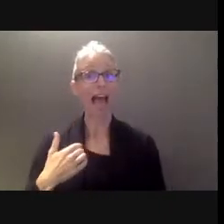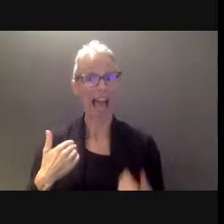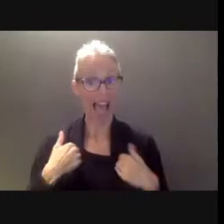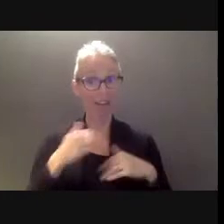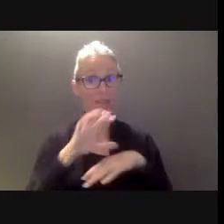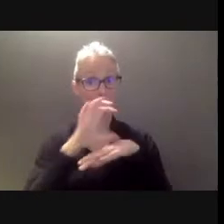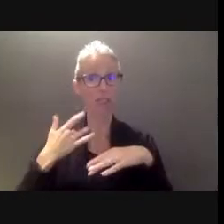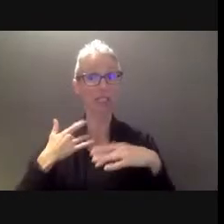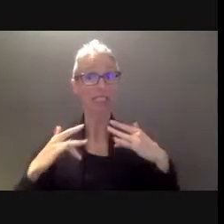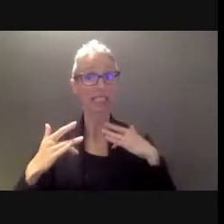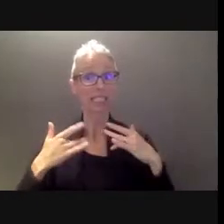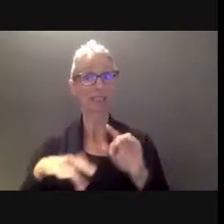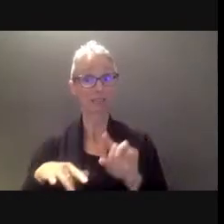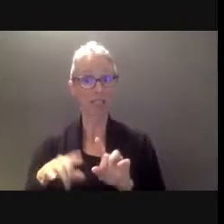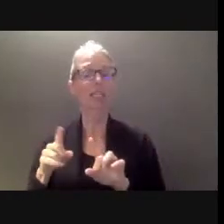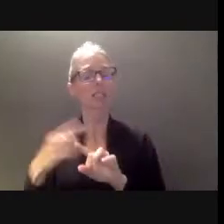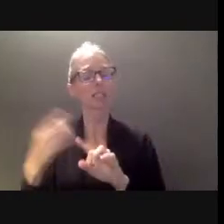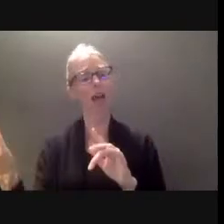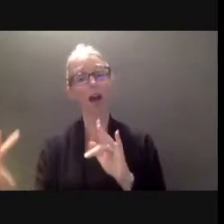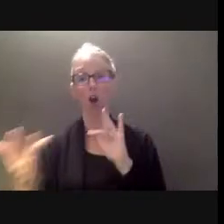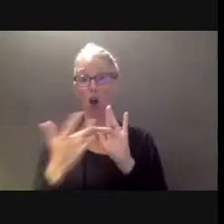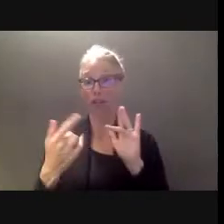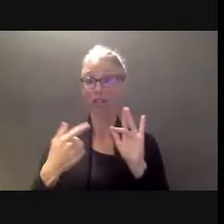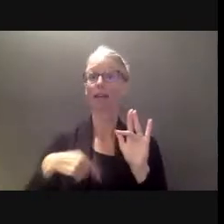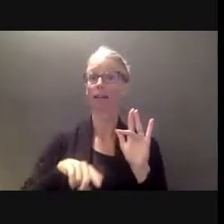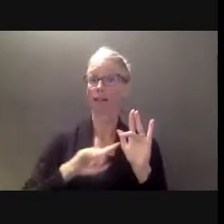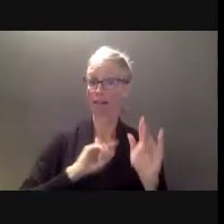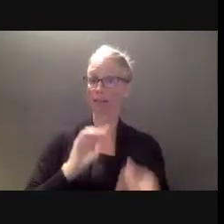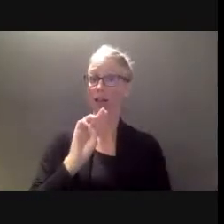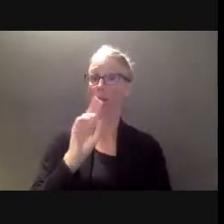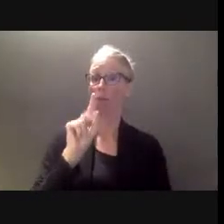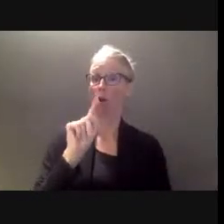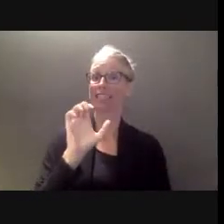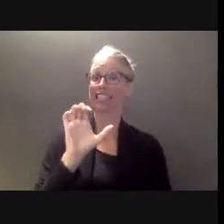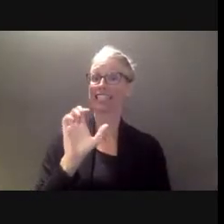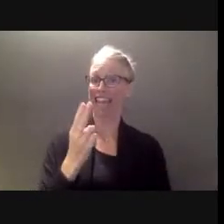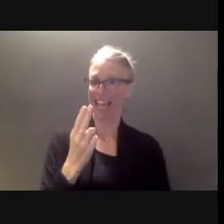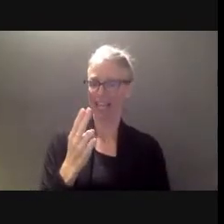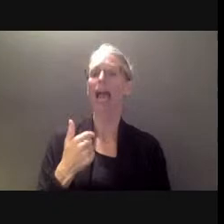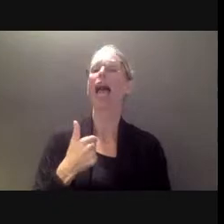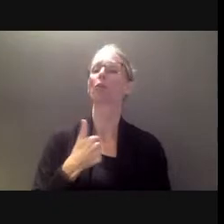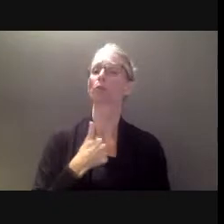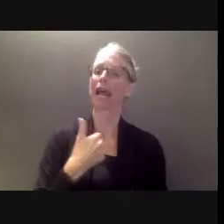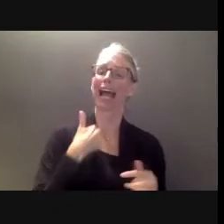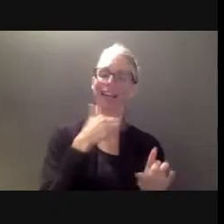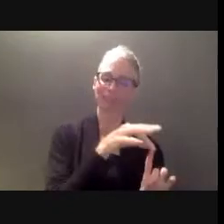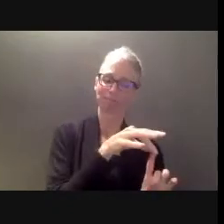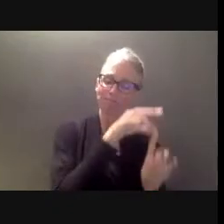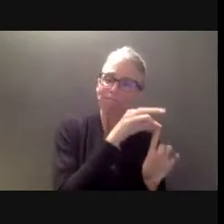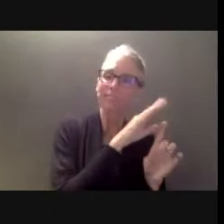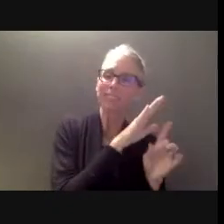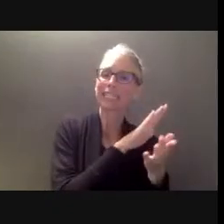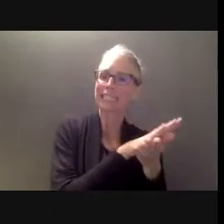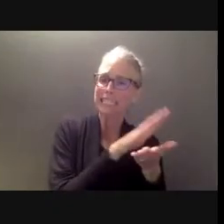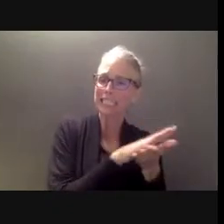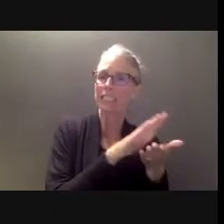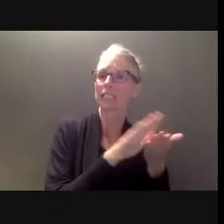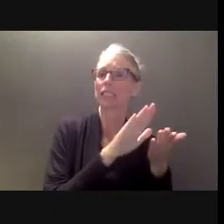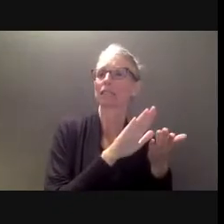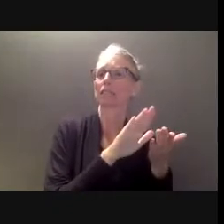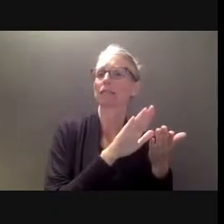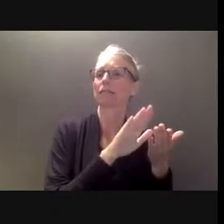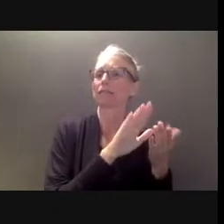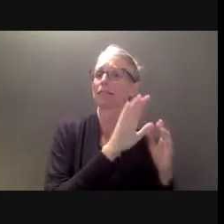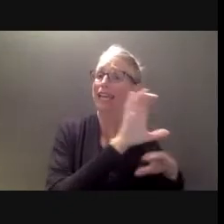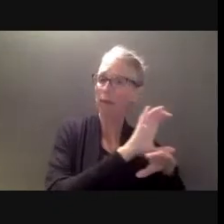that, and they could use cleansers that would work with that. So everything is cleaned completely in